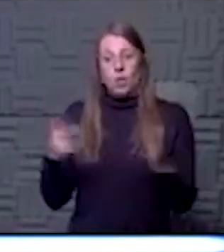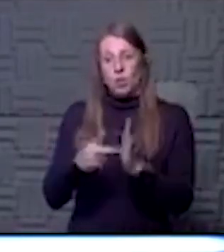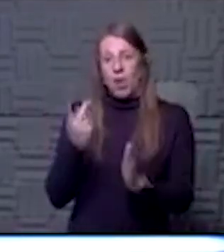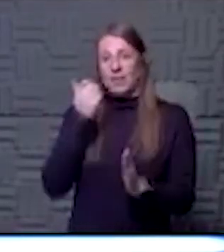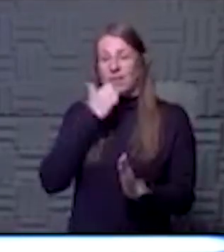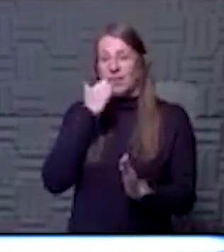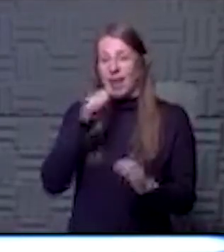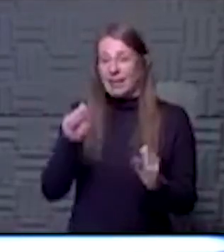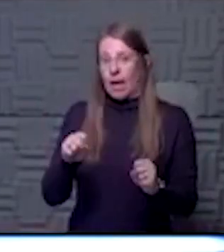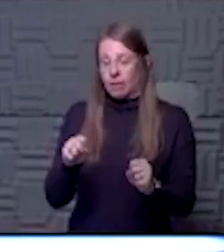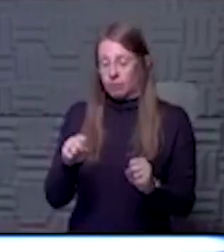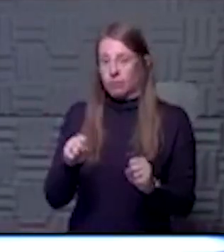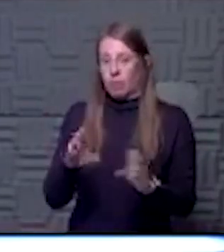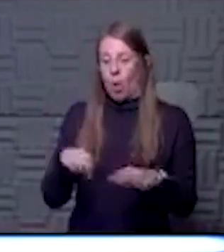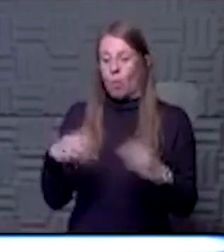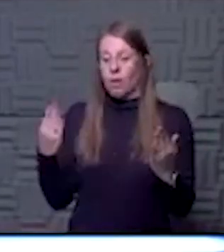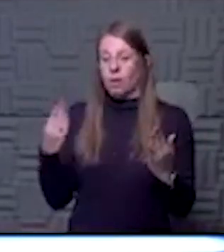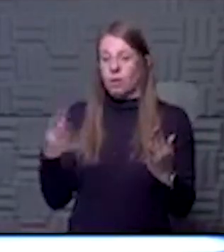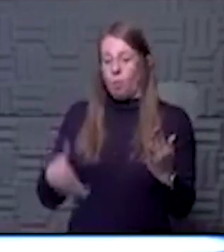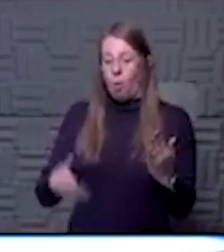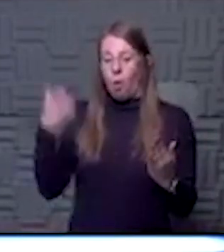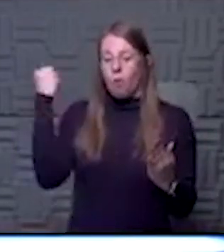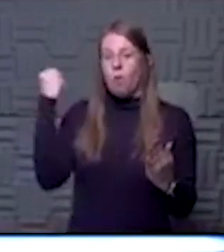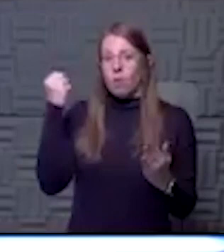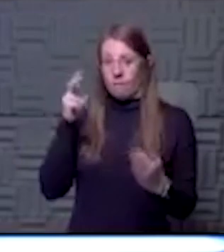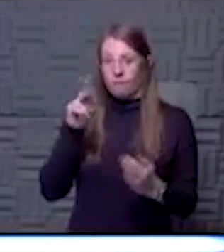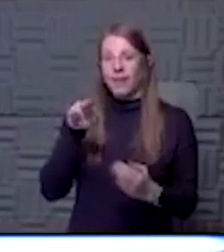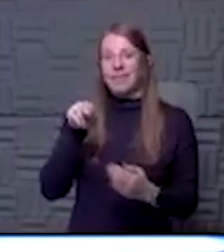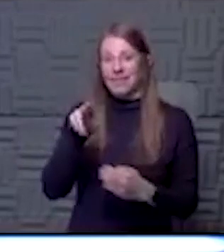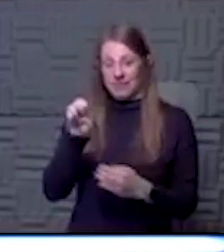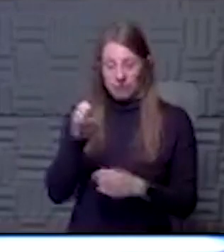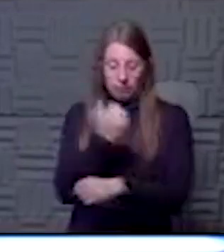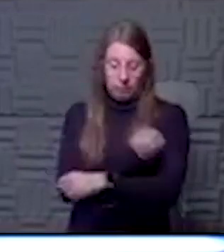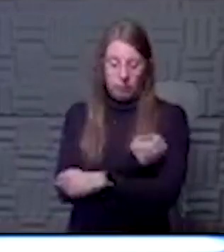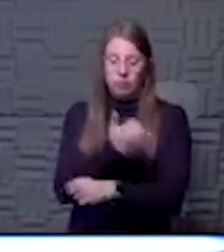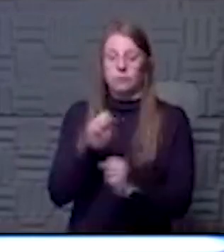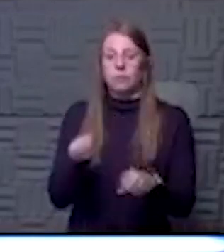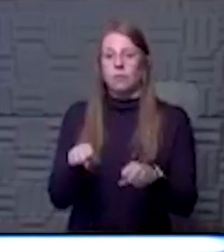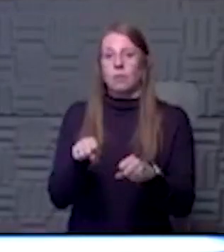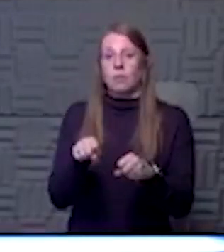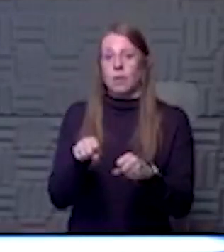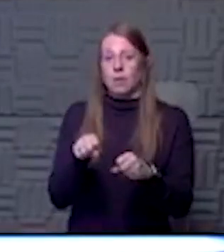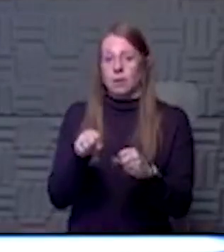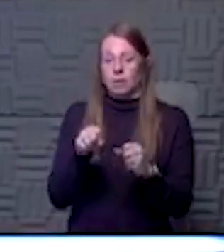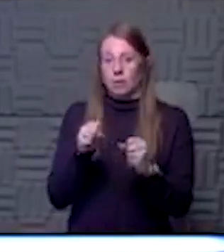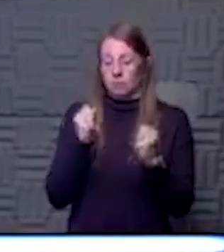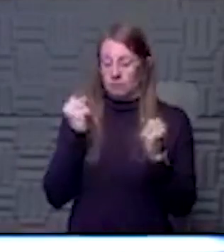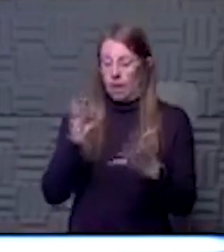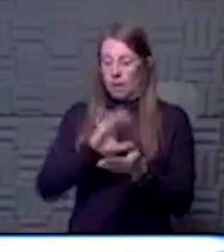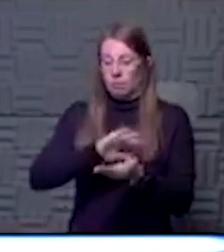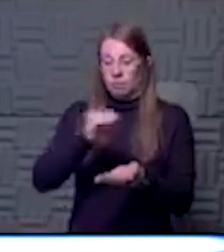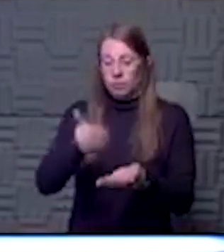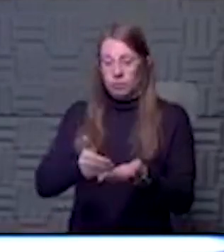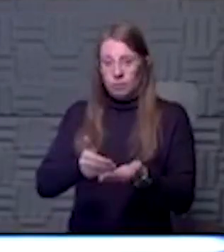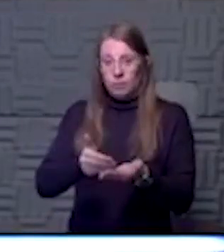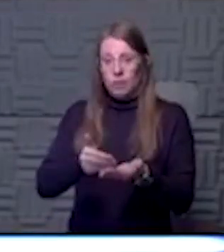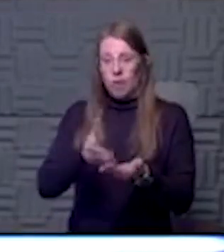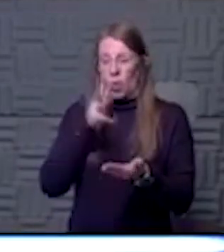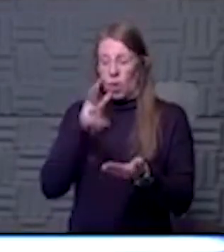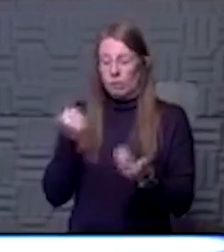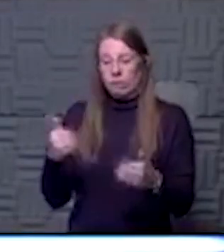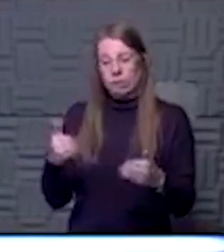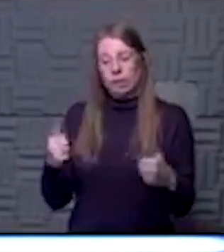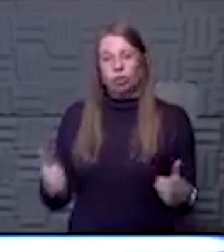day to pull vaccine out. It will come in large quantities, and which will cause a challenge